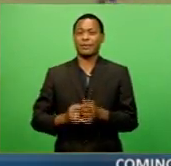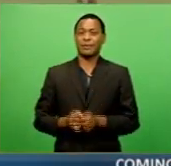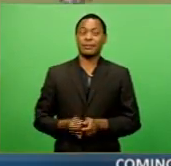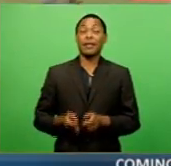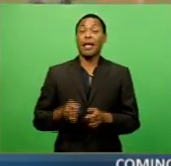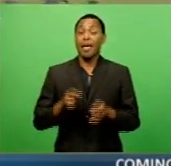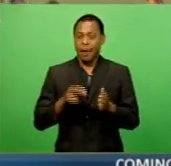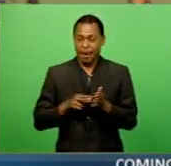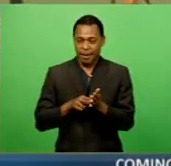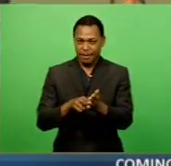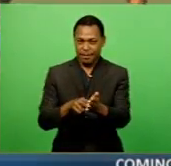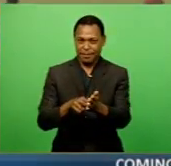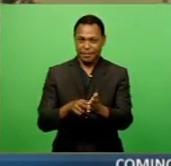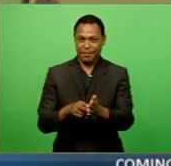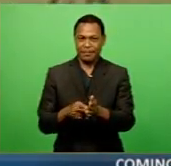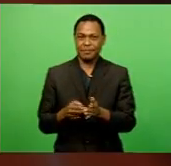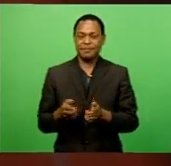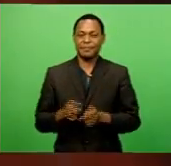Nandi.